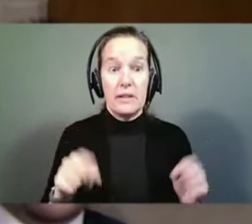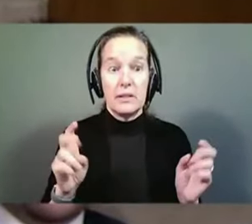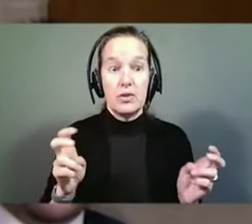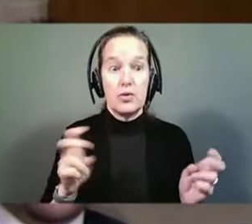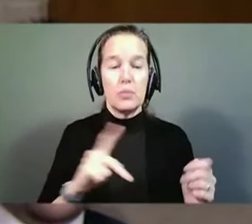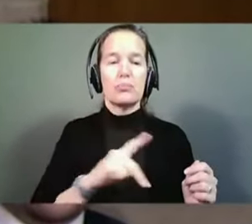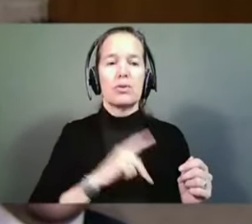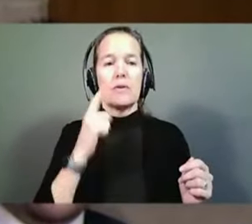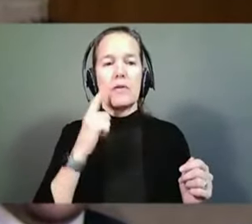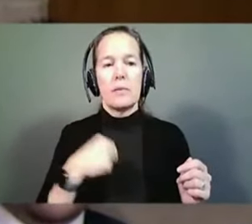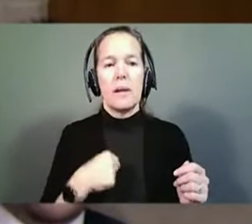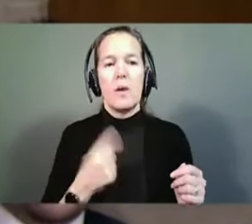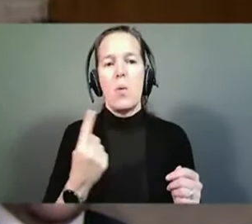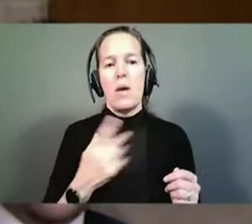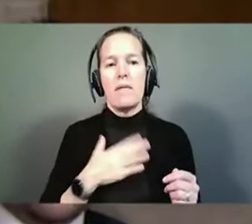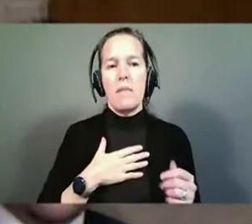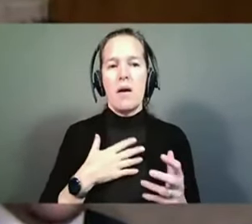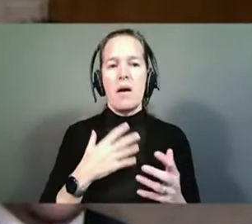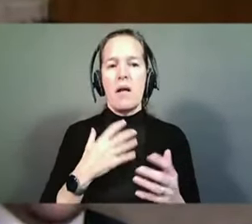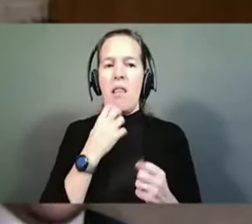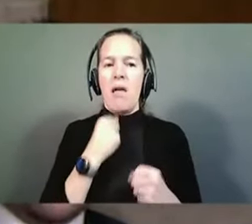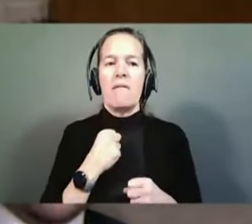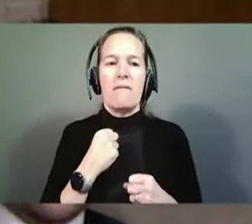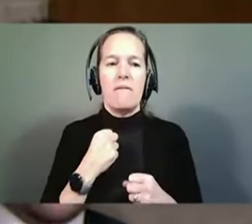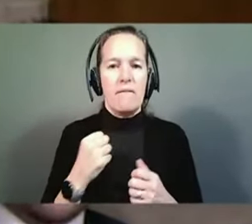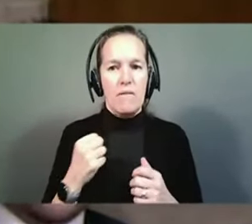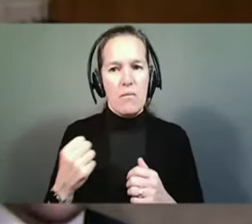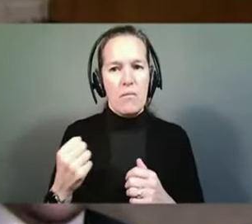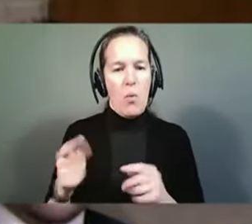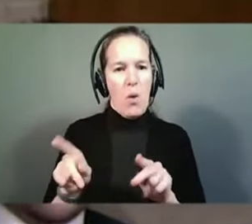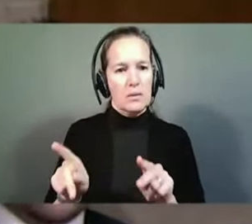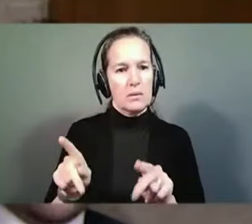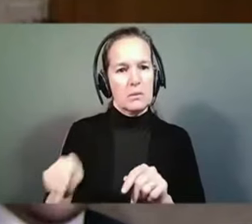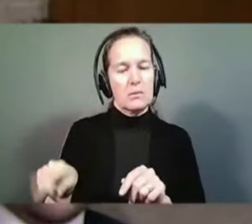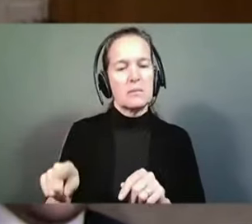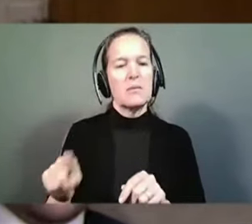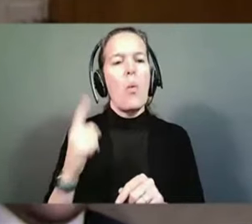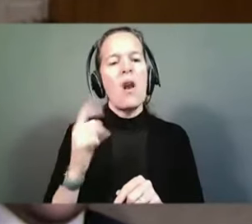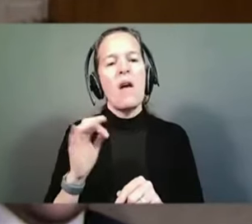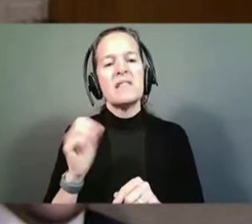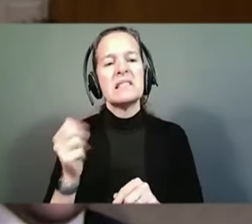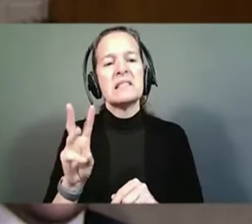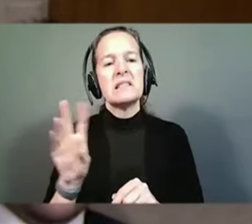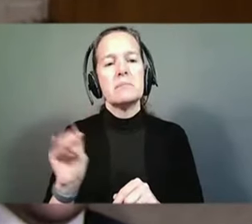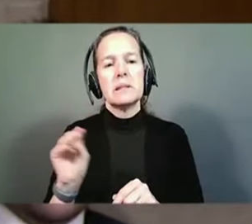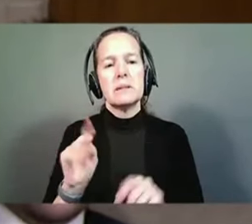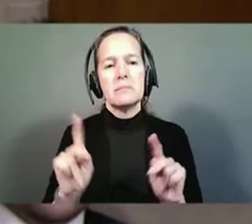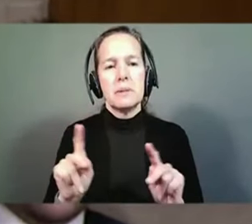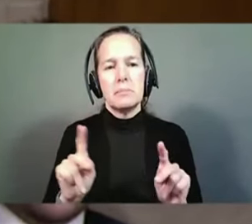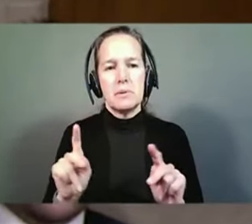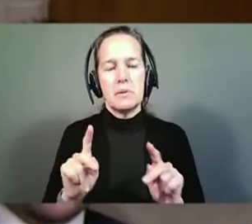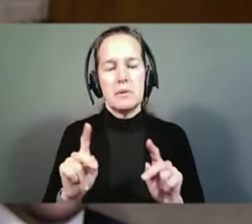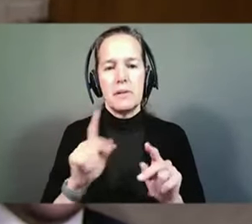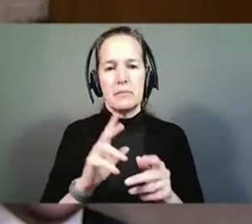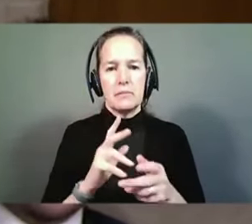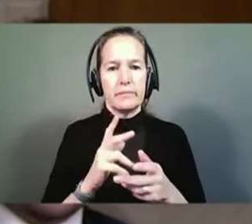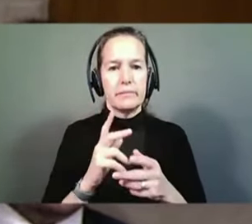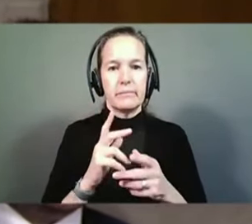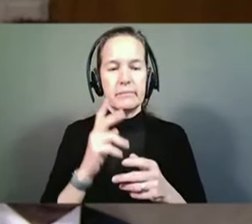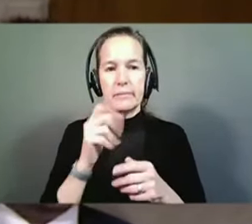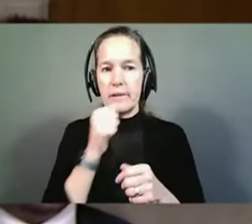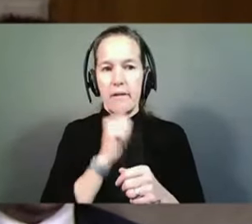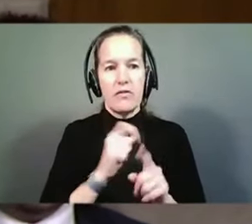One of my loved ones is one of those 16 million people that suffered from long COVID, incapacitated for some 2 years.